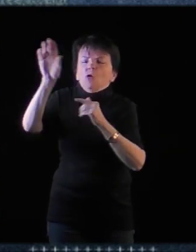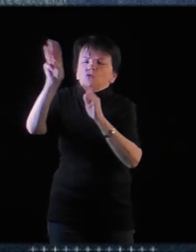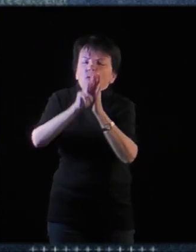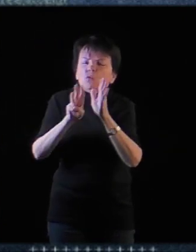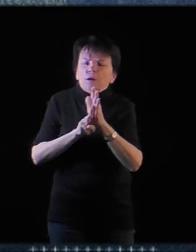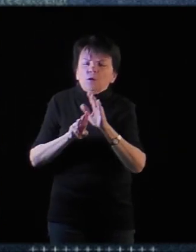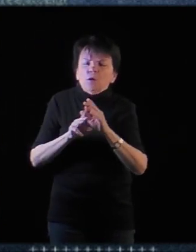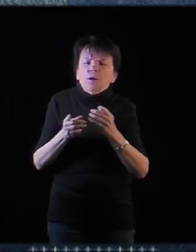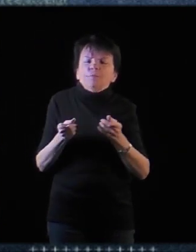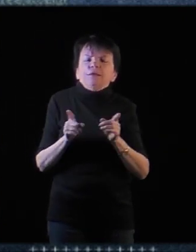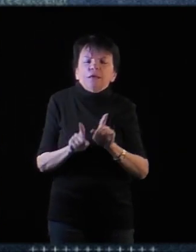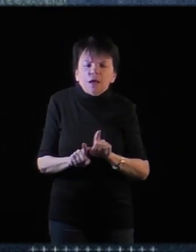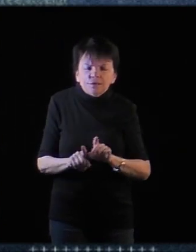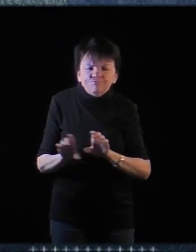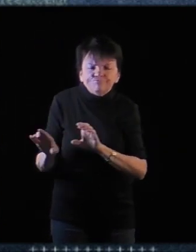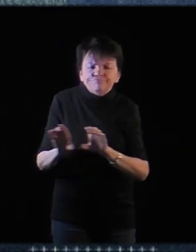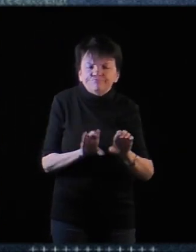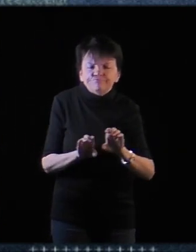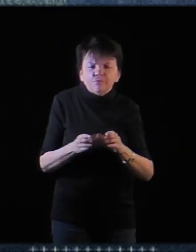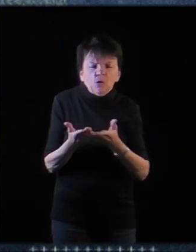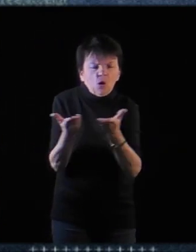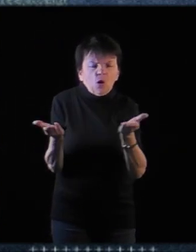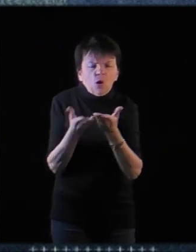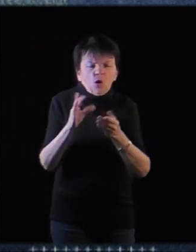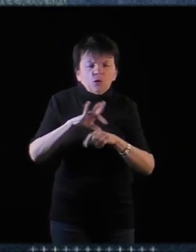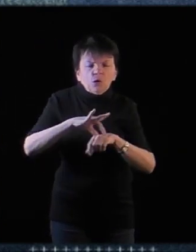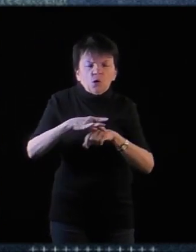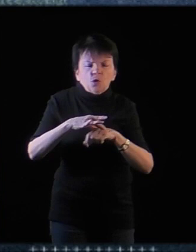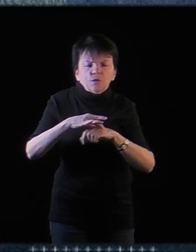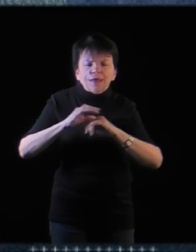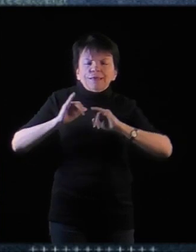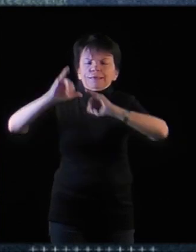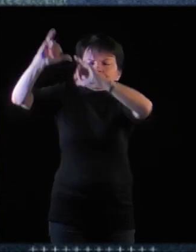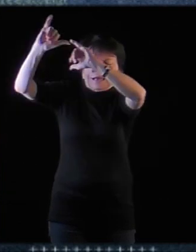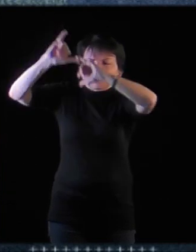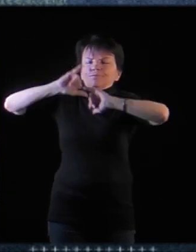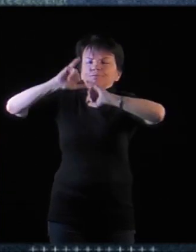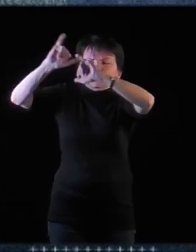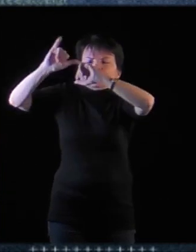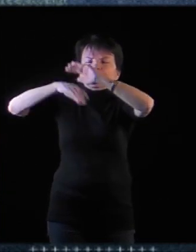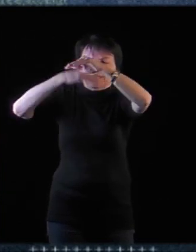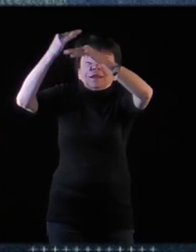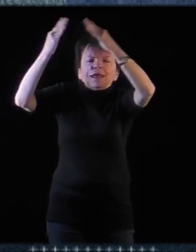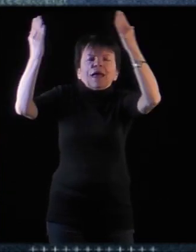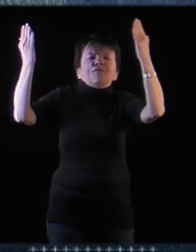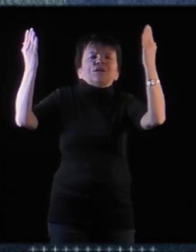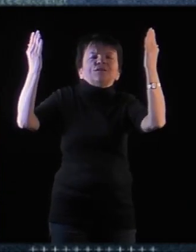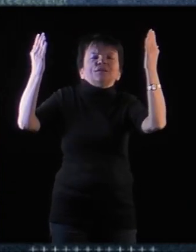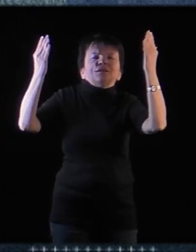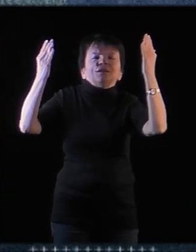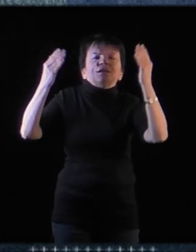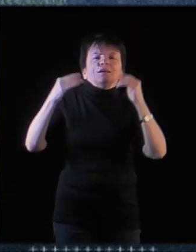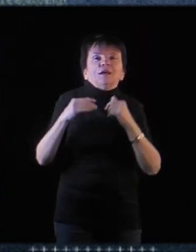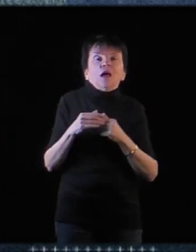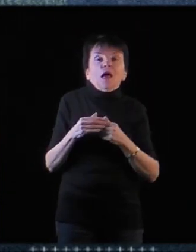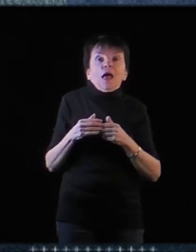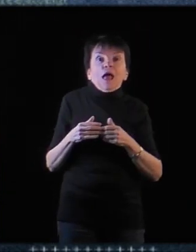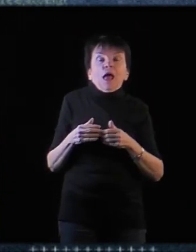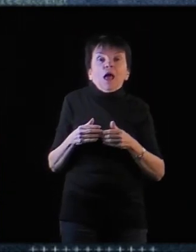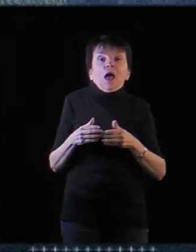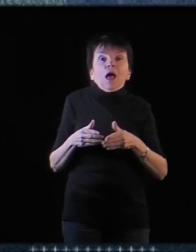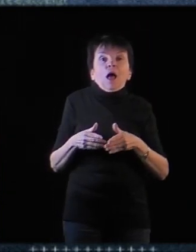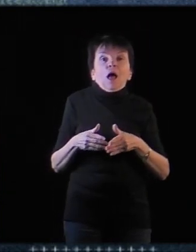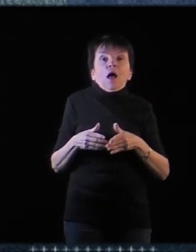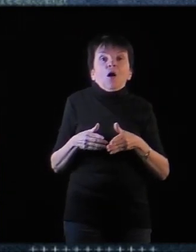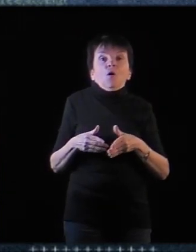done on earth as it is in heaven. May we make that our prayer each